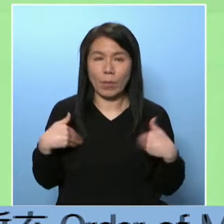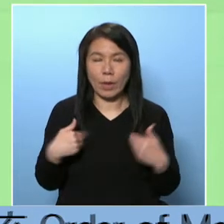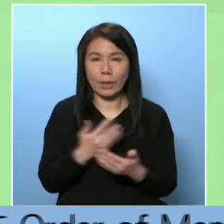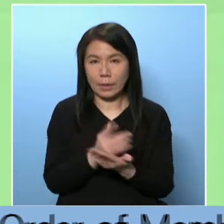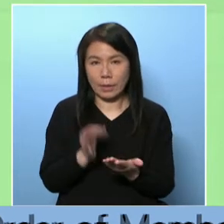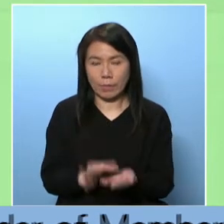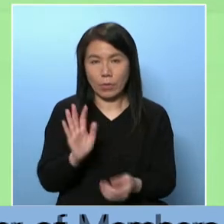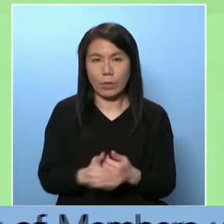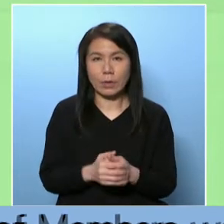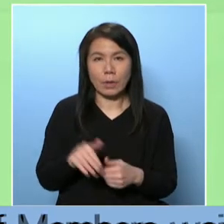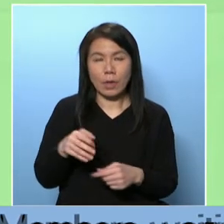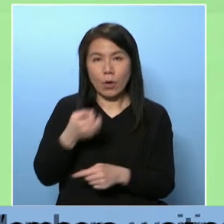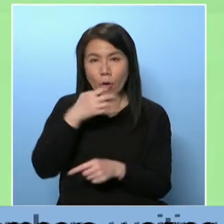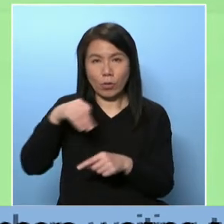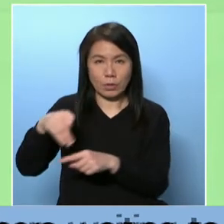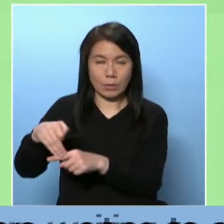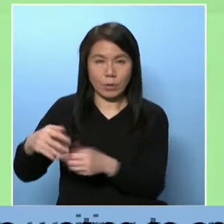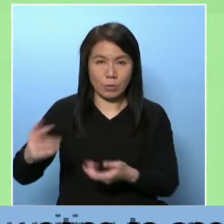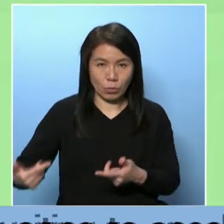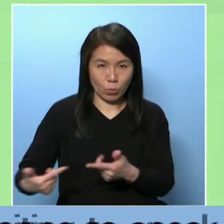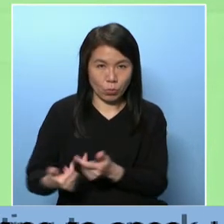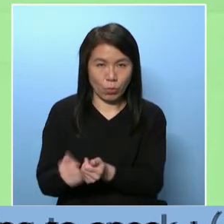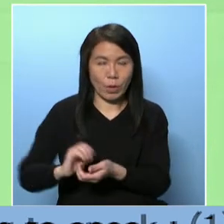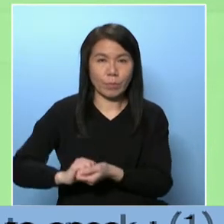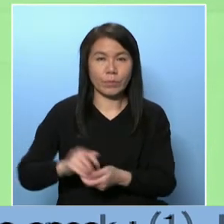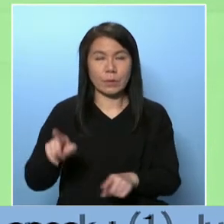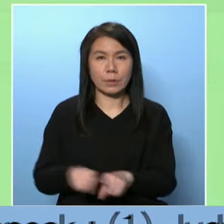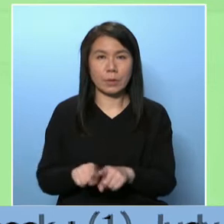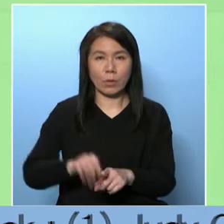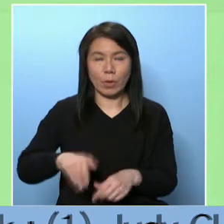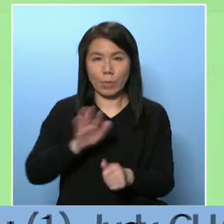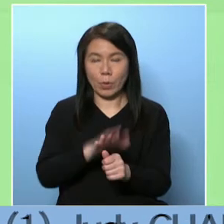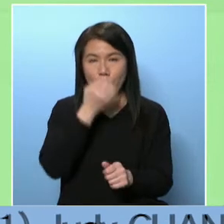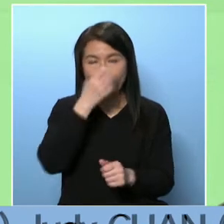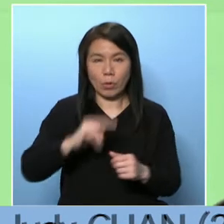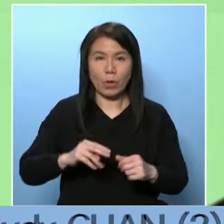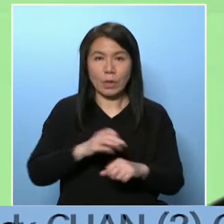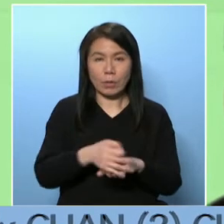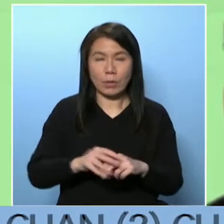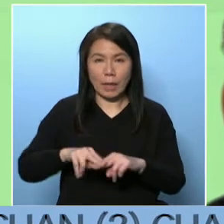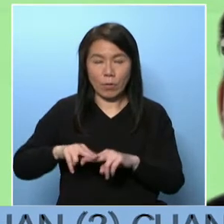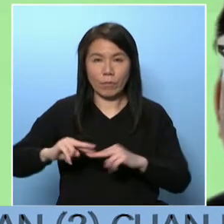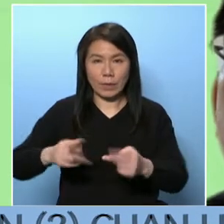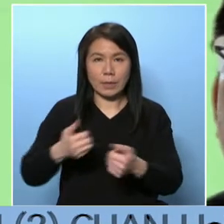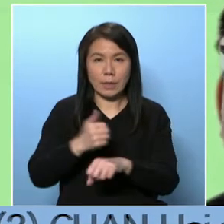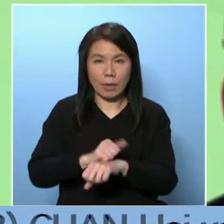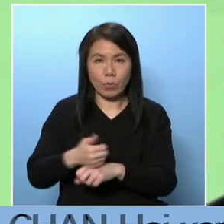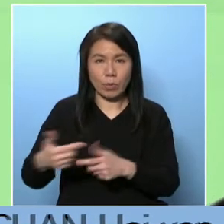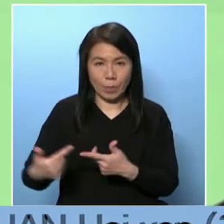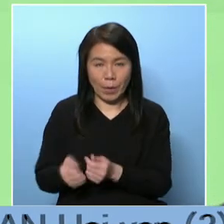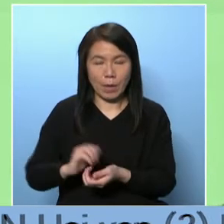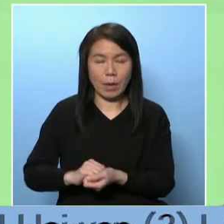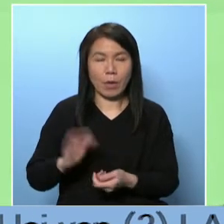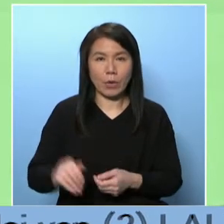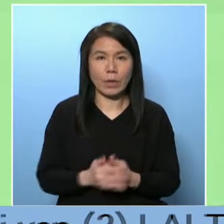be turned into a place where people can live and have recreation. So that would also